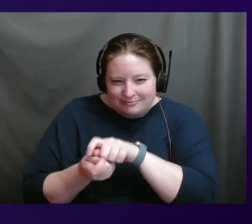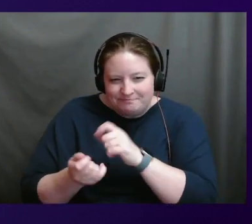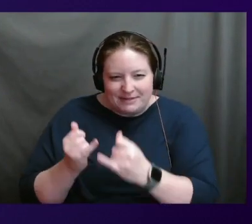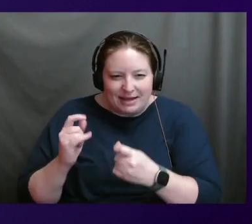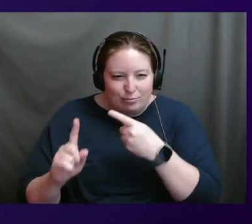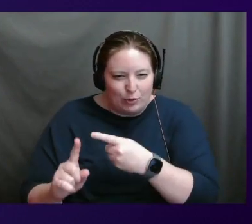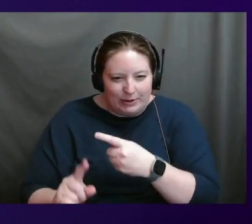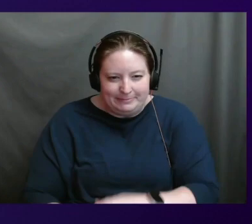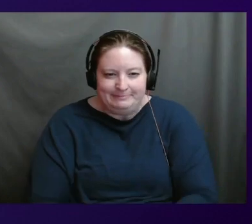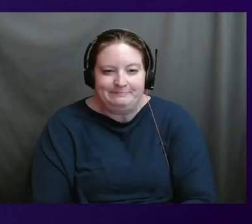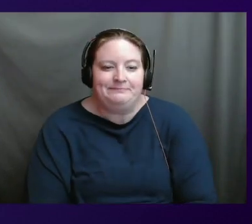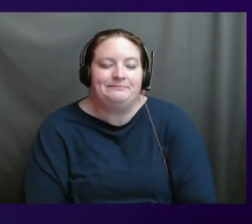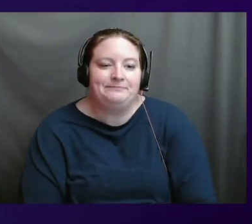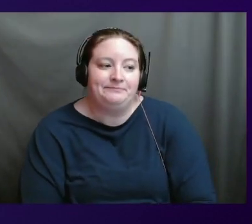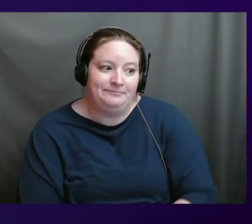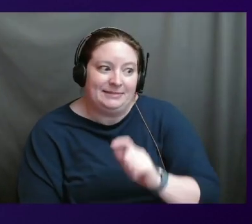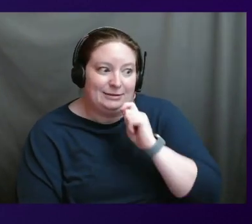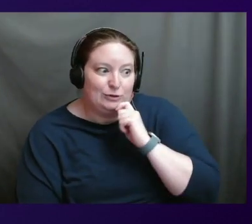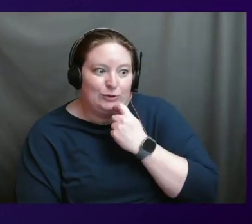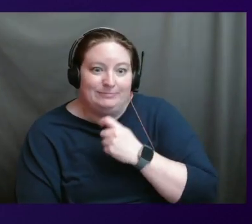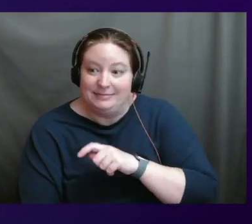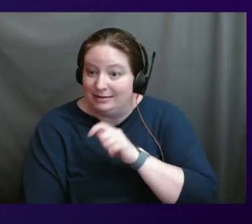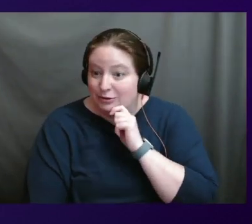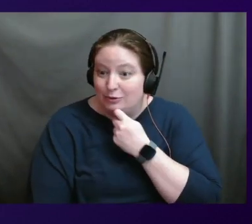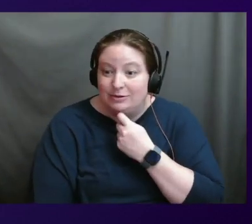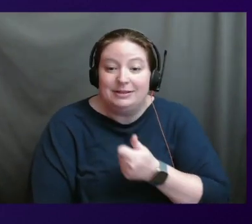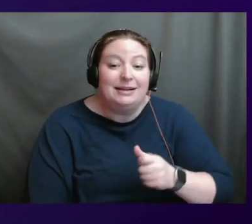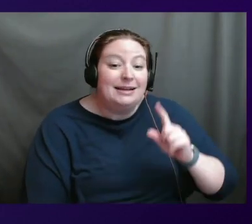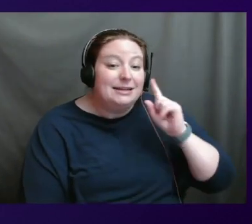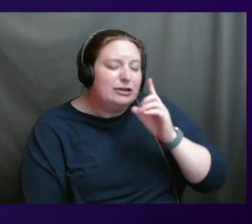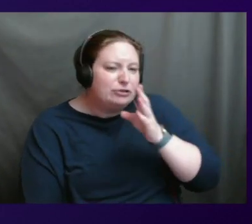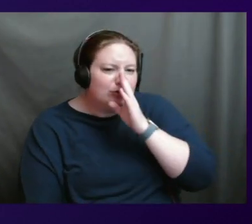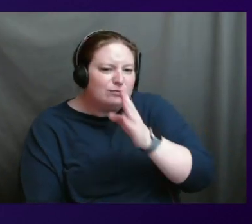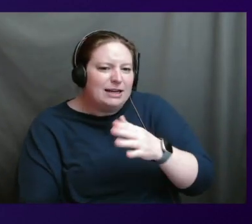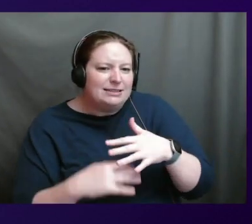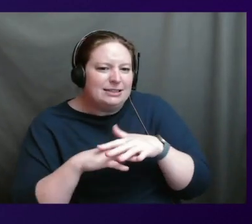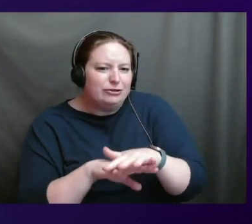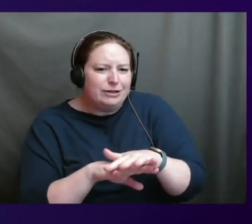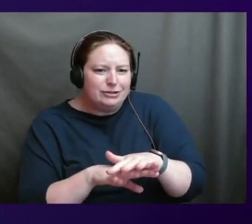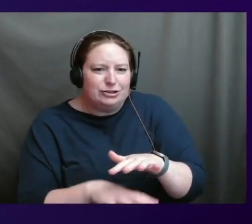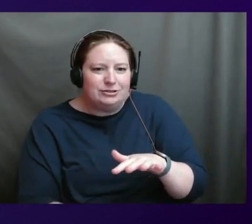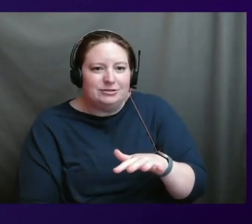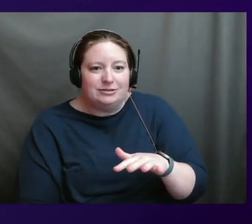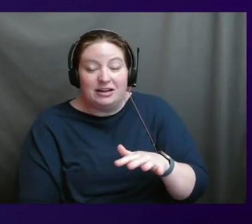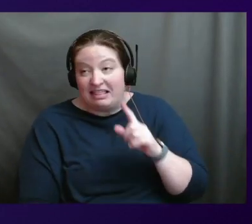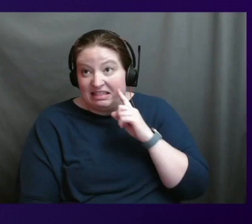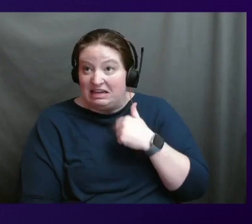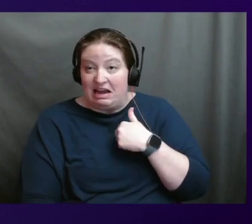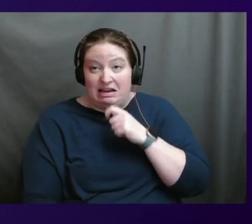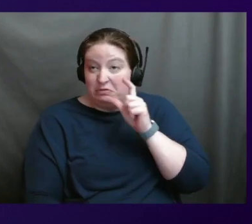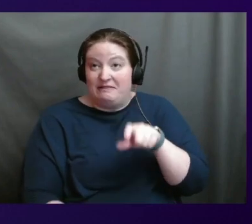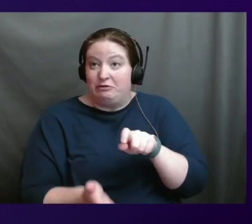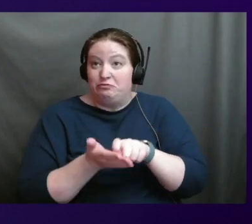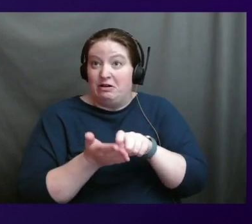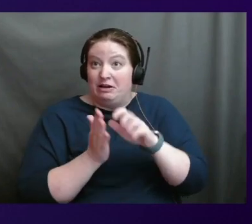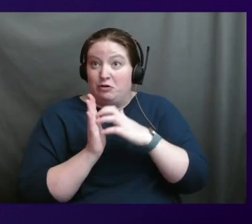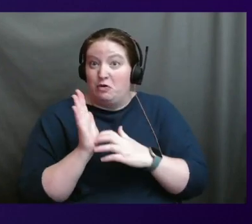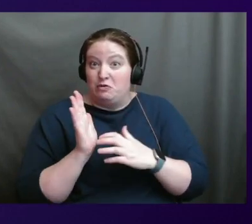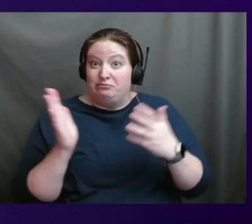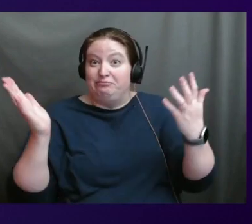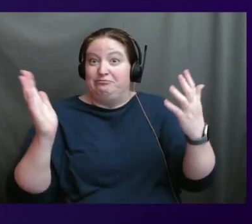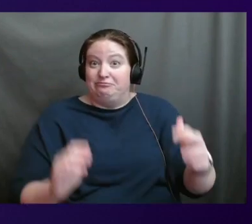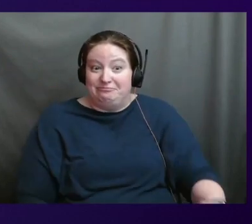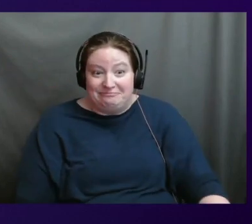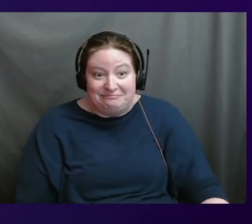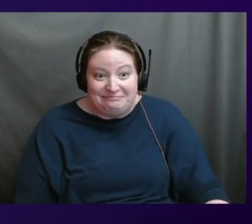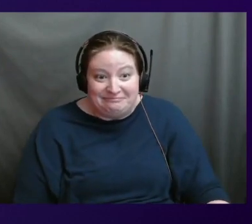That's cool. Really, really cool. I hear direct integration, I think I don't have to write code. Exactly, and who doesn't, I mean,